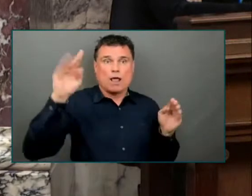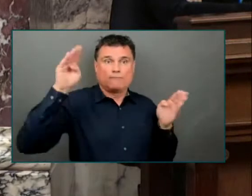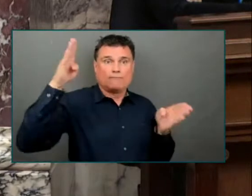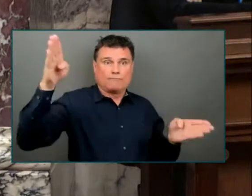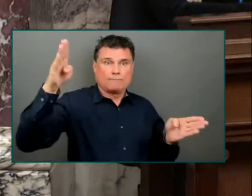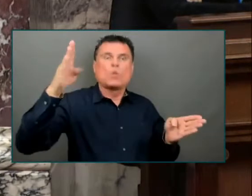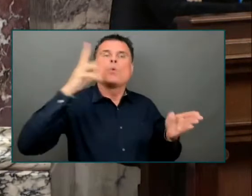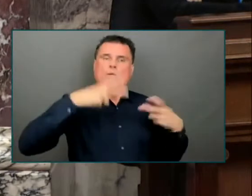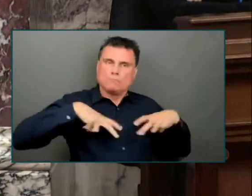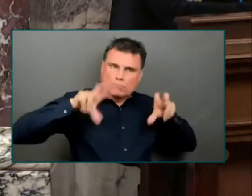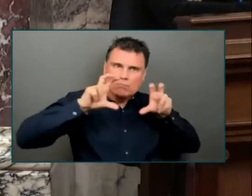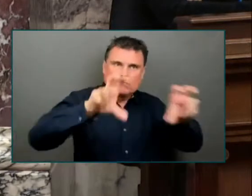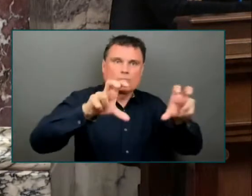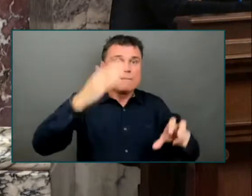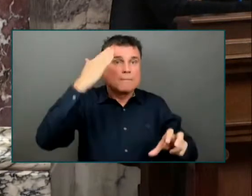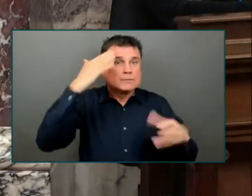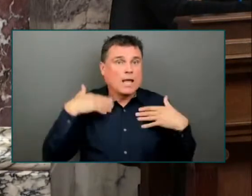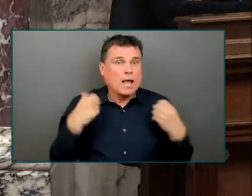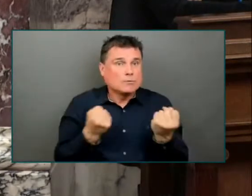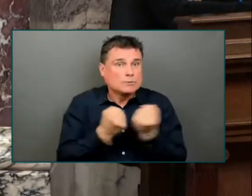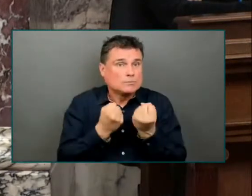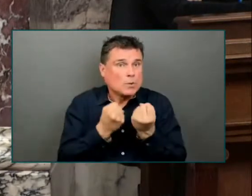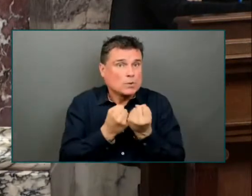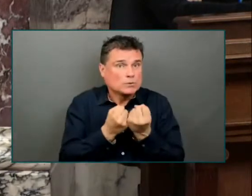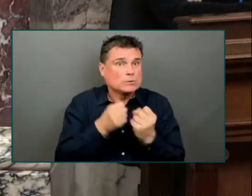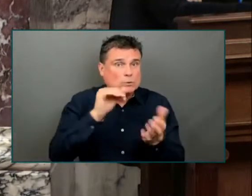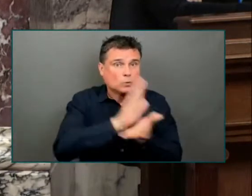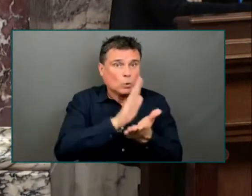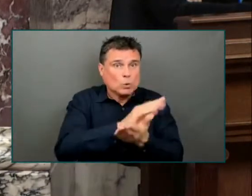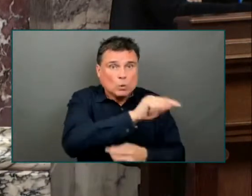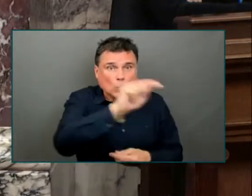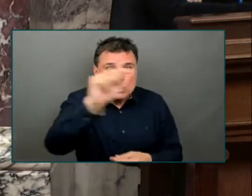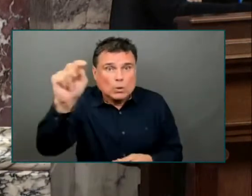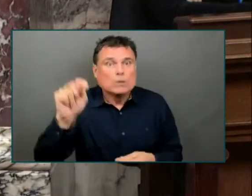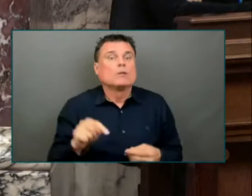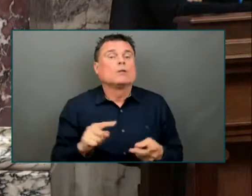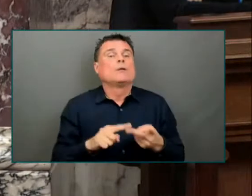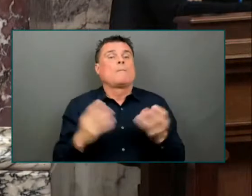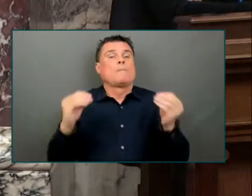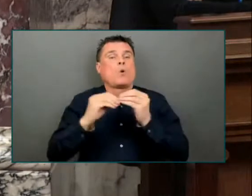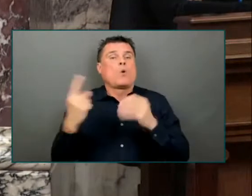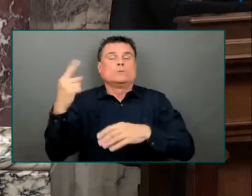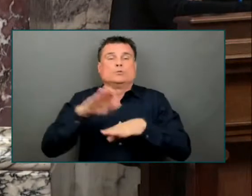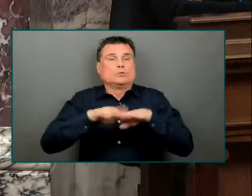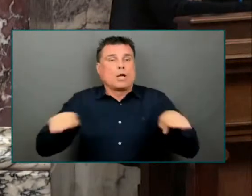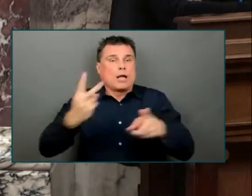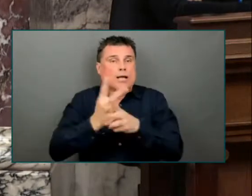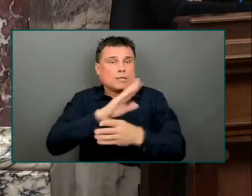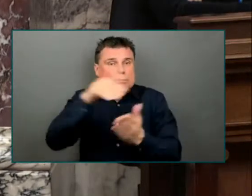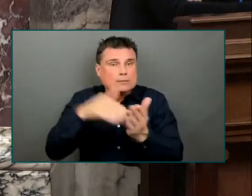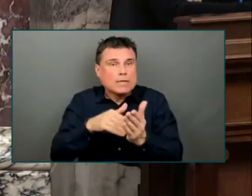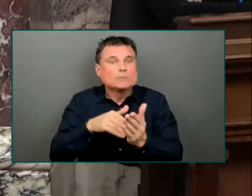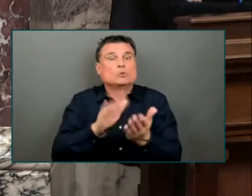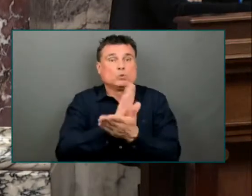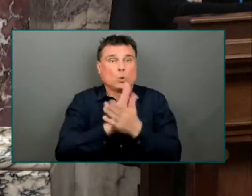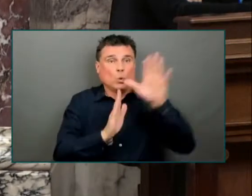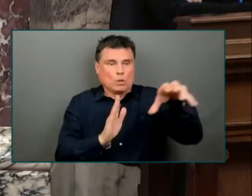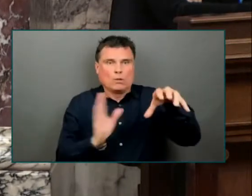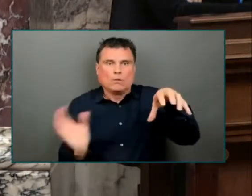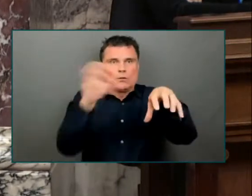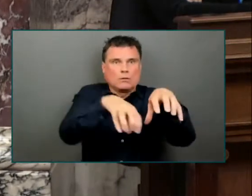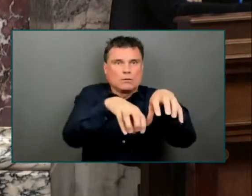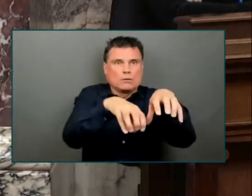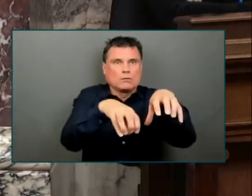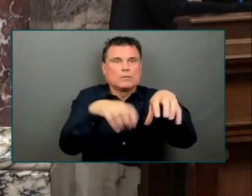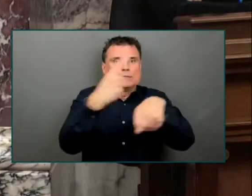framework. This is part of our work to respond to a deeply disturbing rise in hatred and racism since